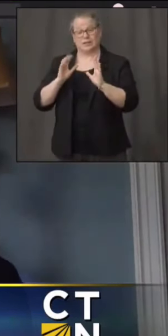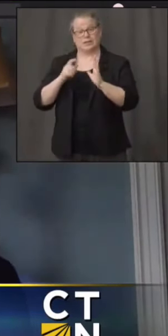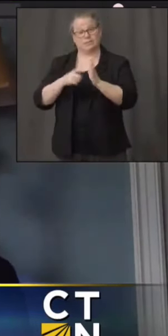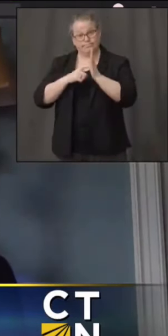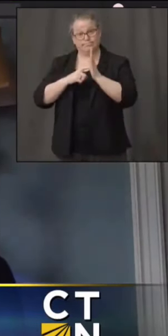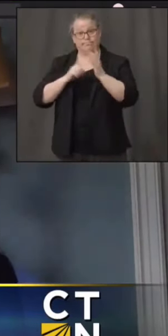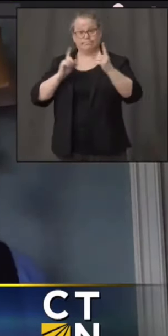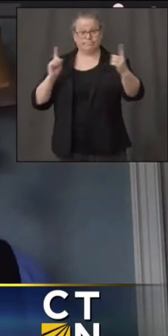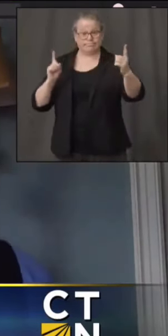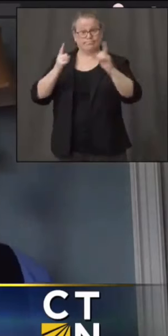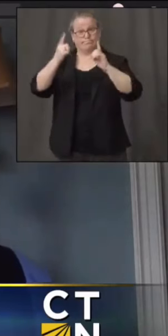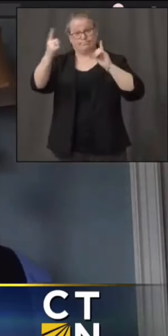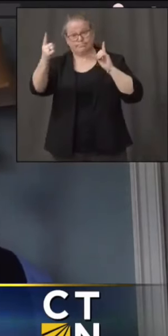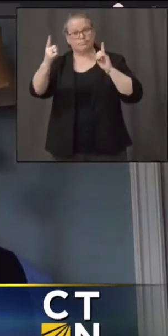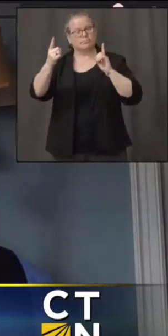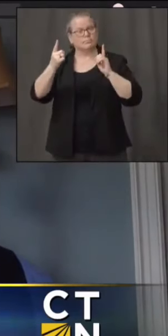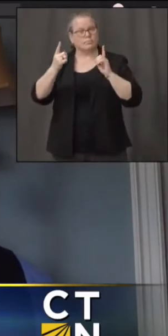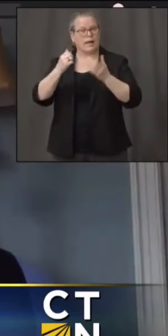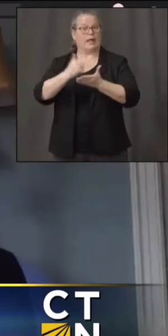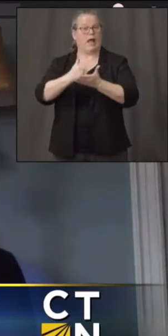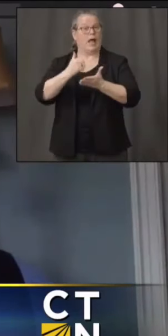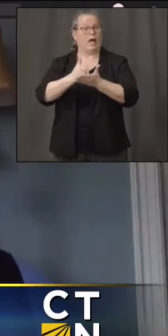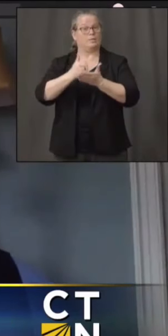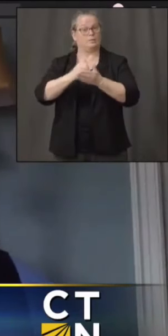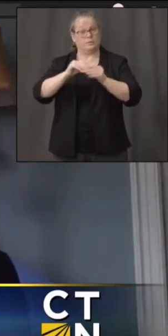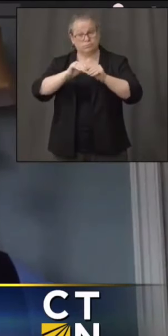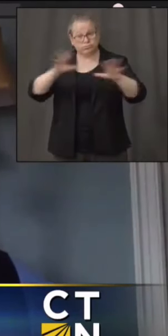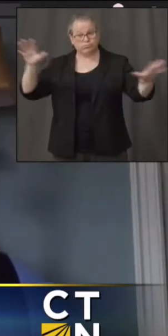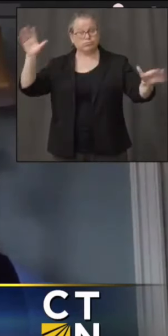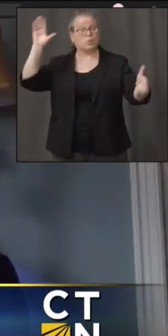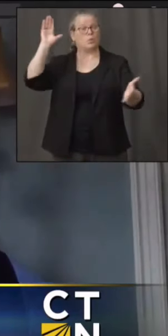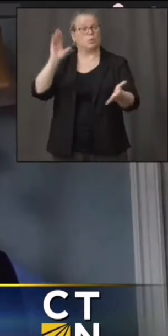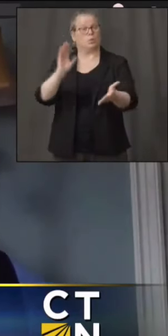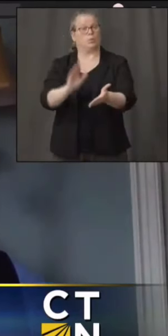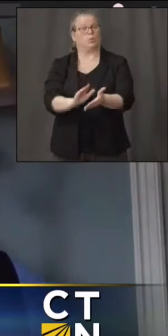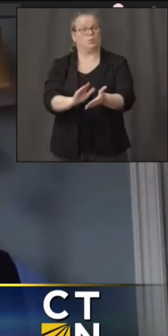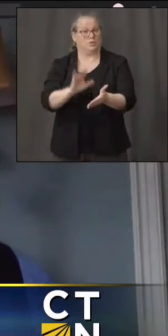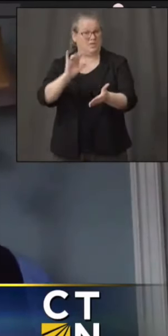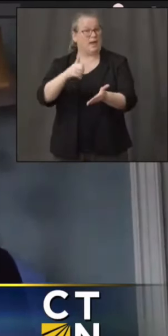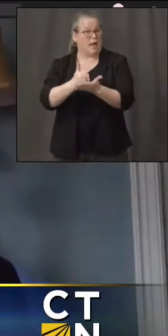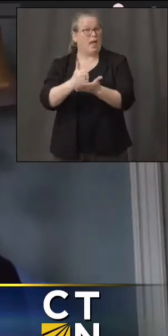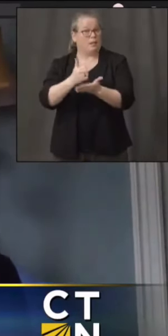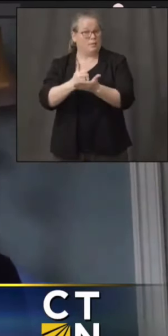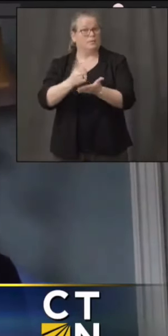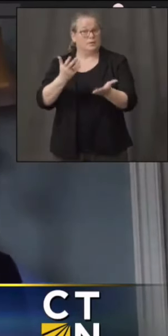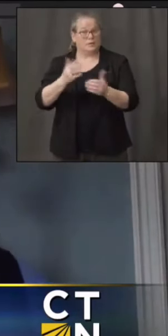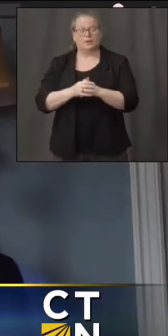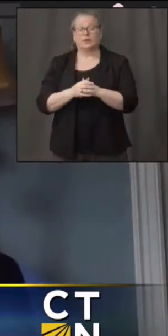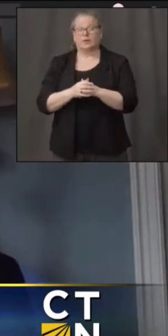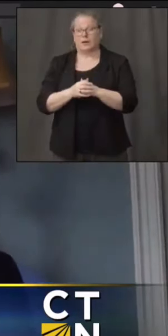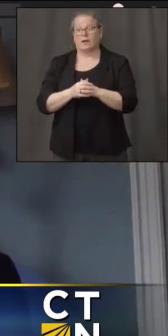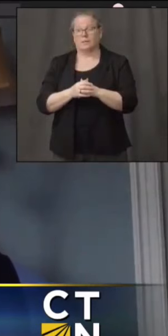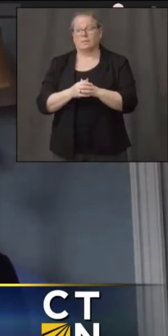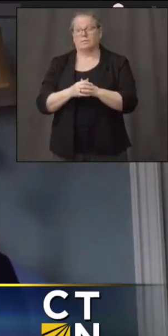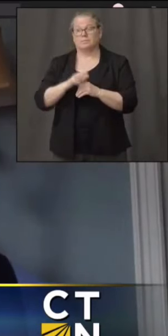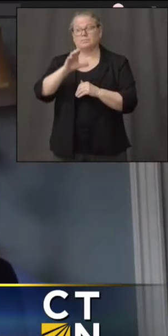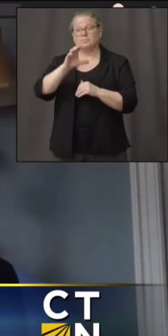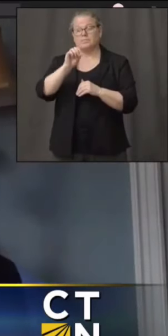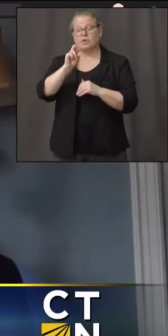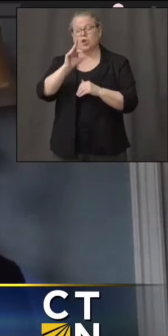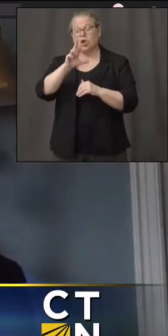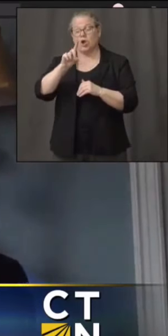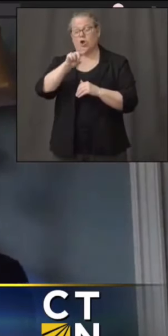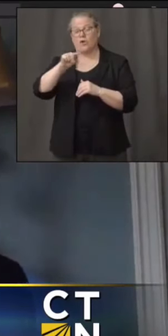disease transmission. We certainly have seen a much slower spread of COVID-19 in the state